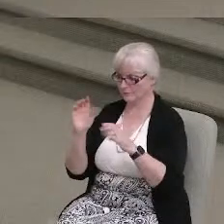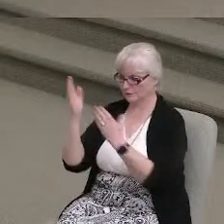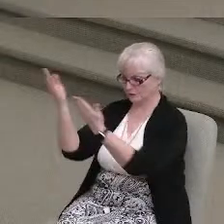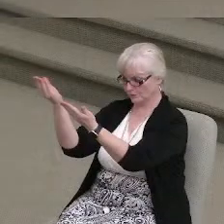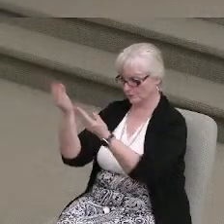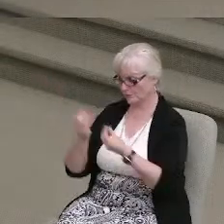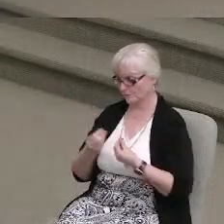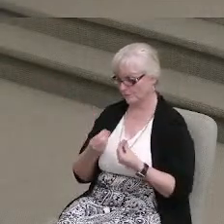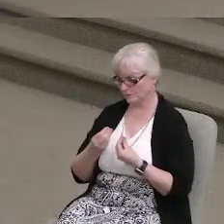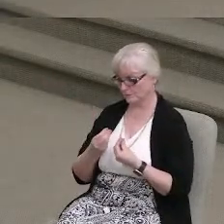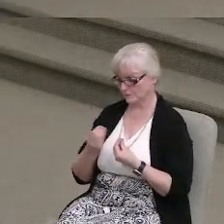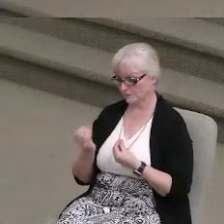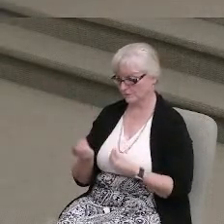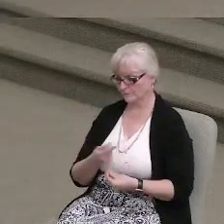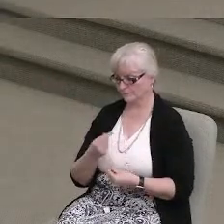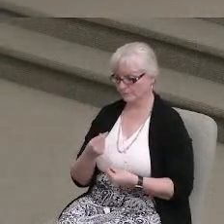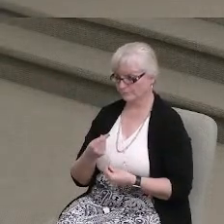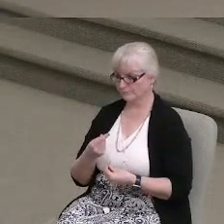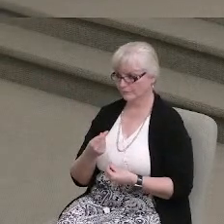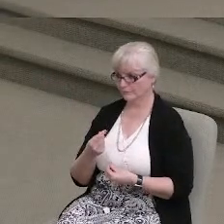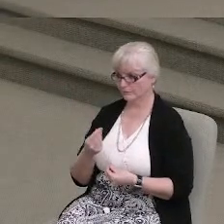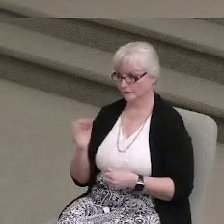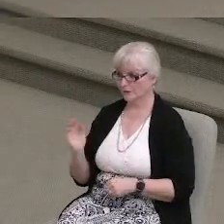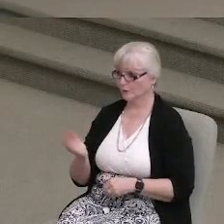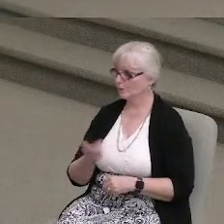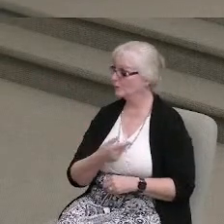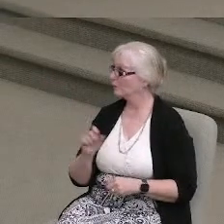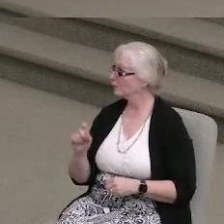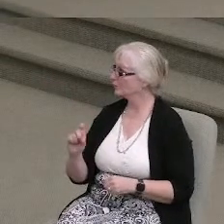we have to do is come to you,